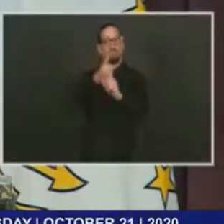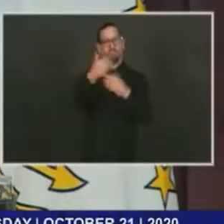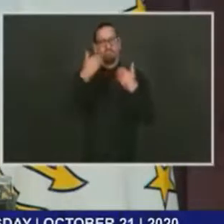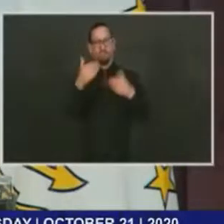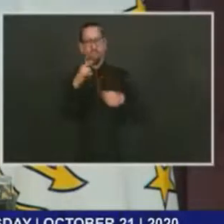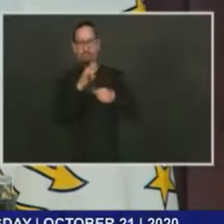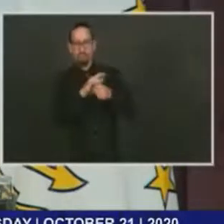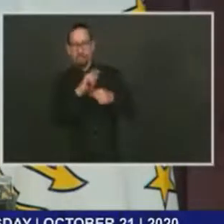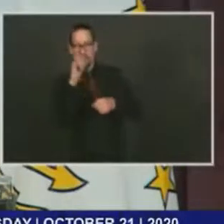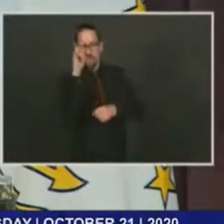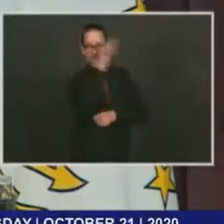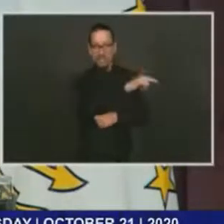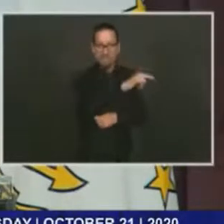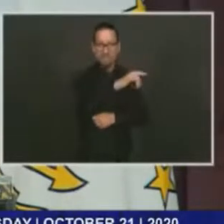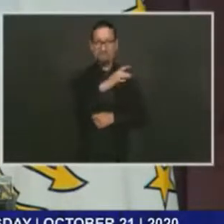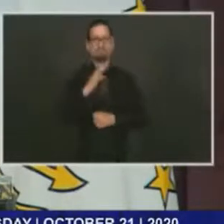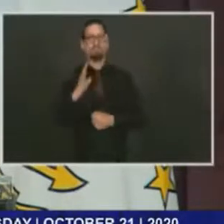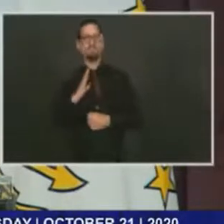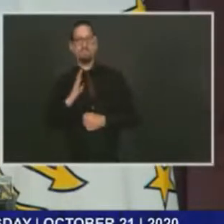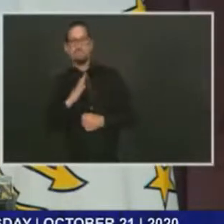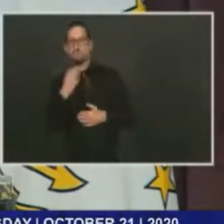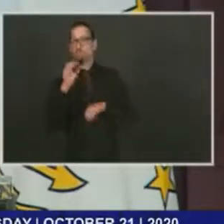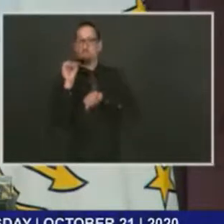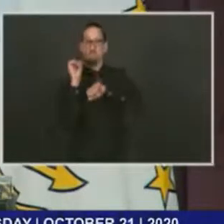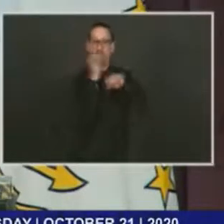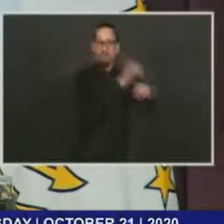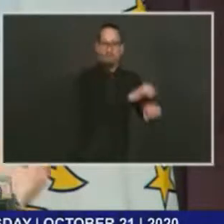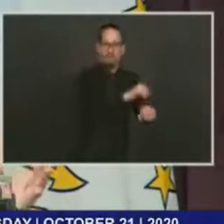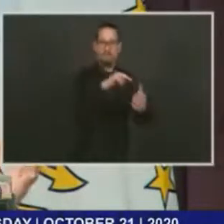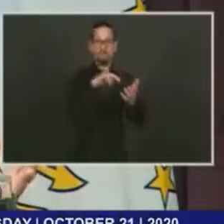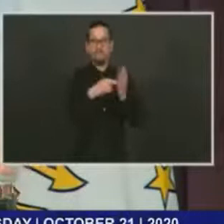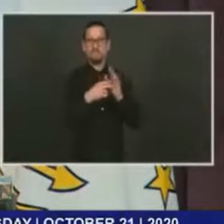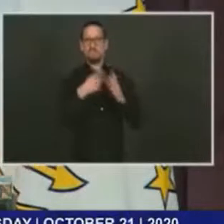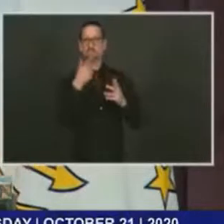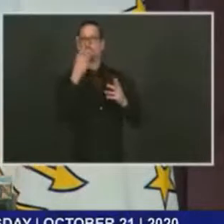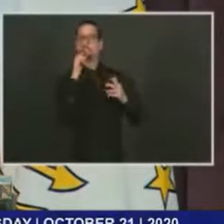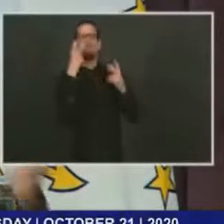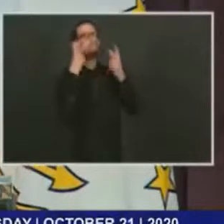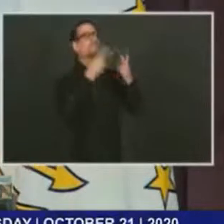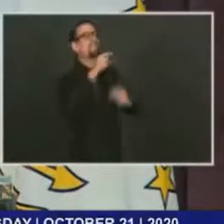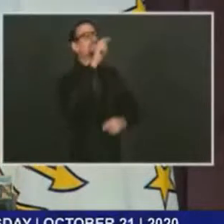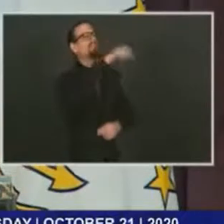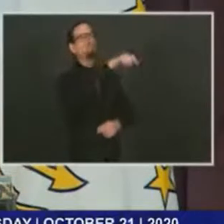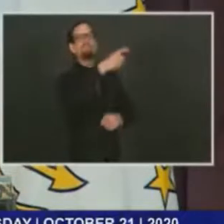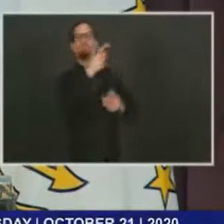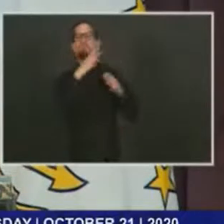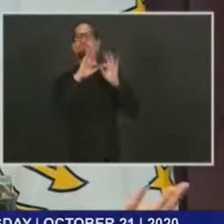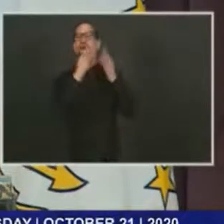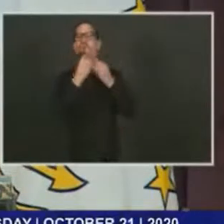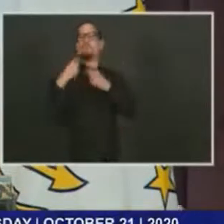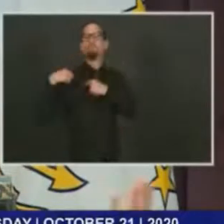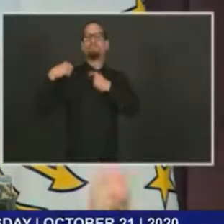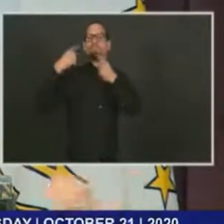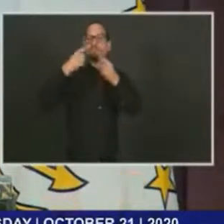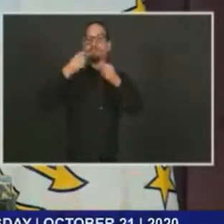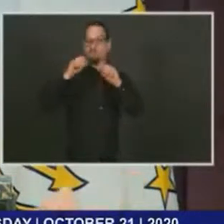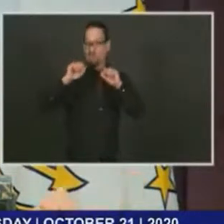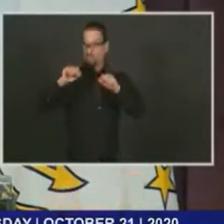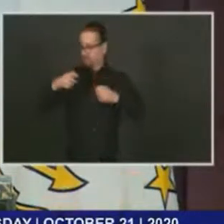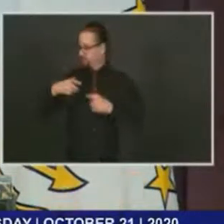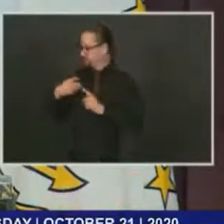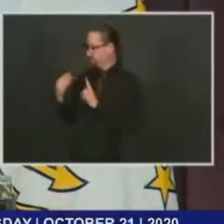see somebody who you don't live with, who you don't know, you're expanding your group. If you get on an airplane to go travel